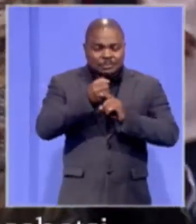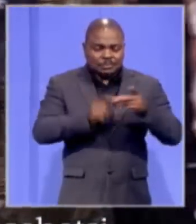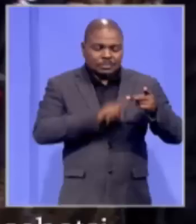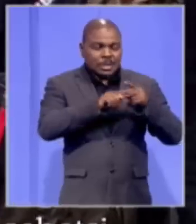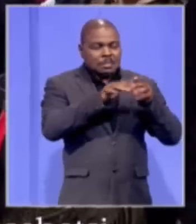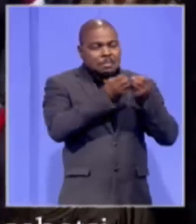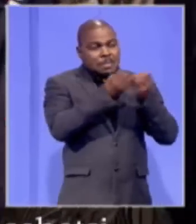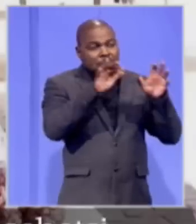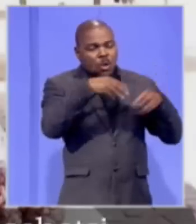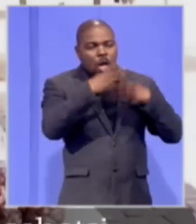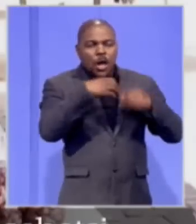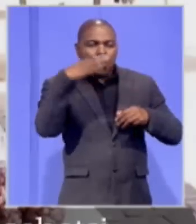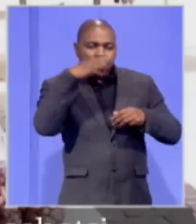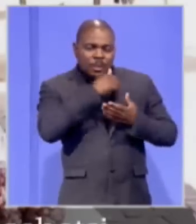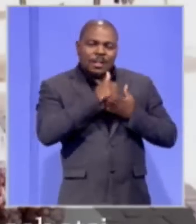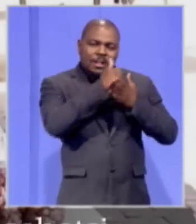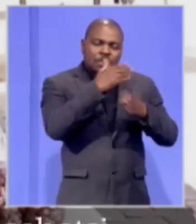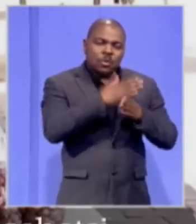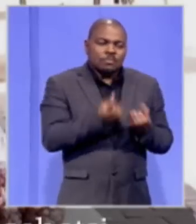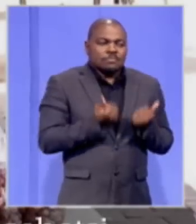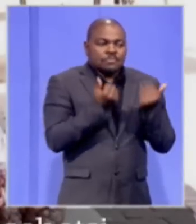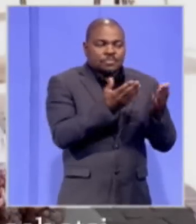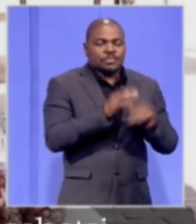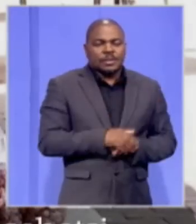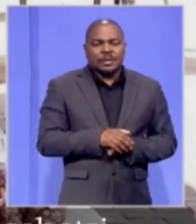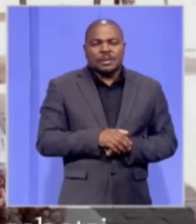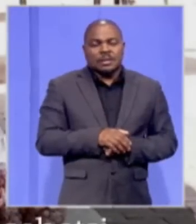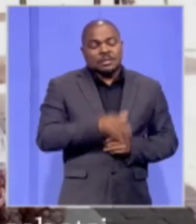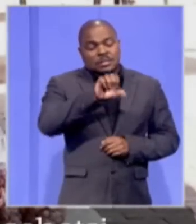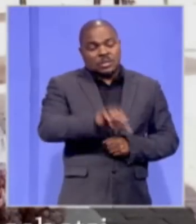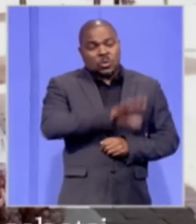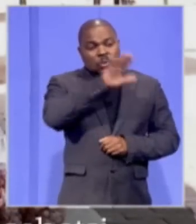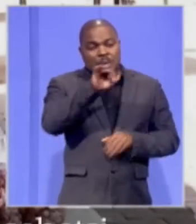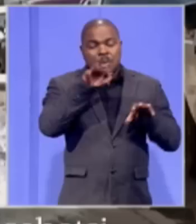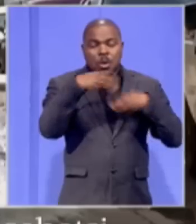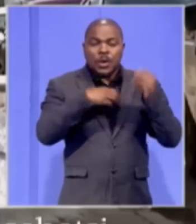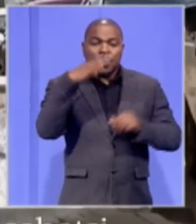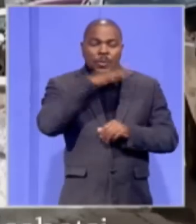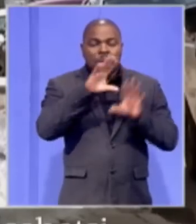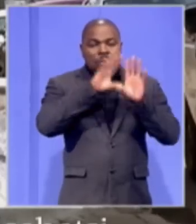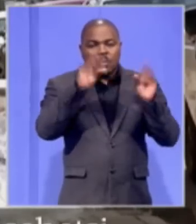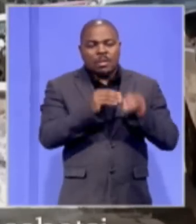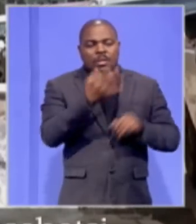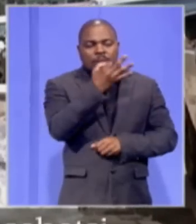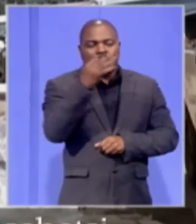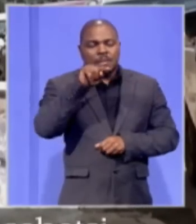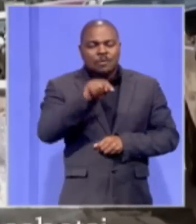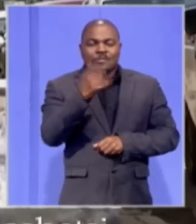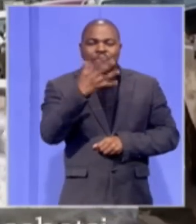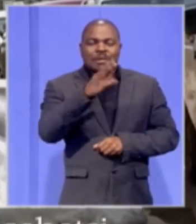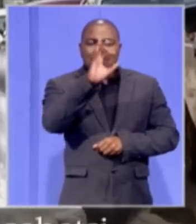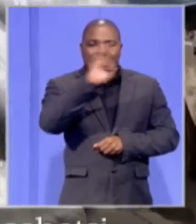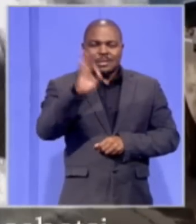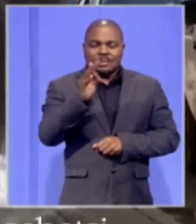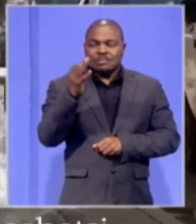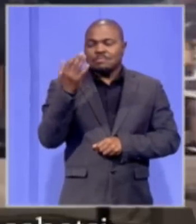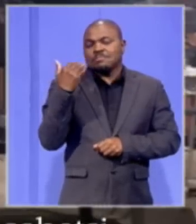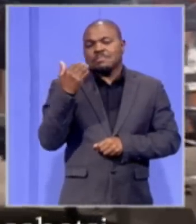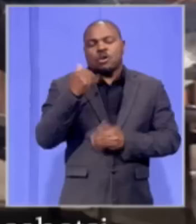sa direng. Palo batho ba ba sa direng mo nageng e tlhatlogetse go diphesente di le 33.5 mo kotareng ya bobedi ya